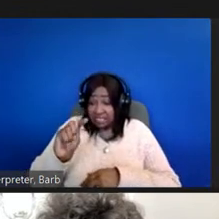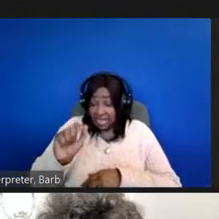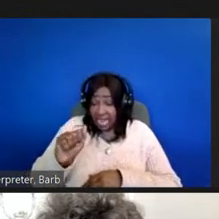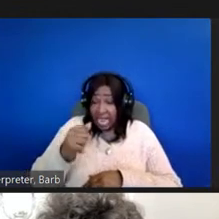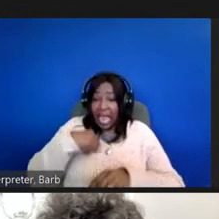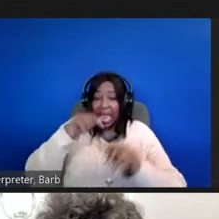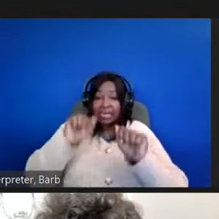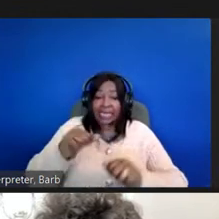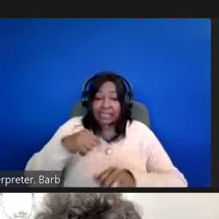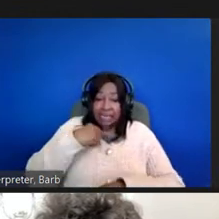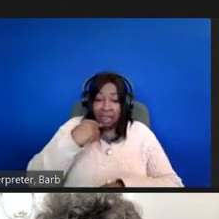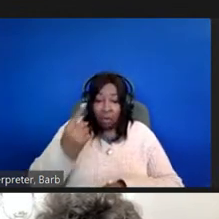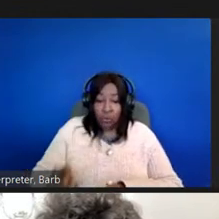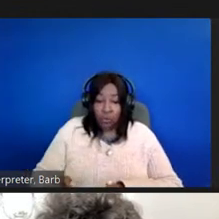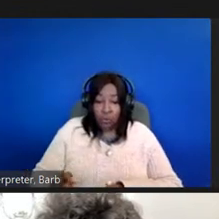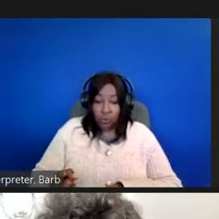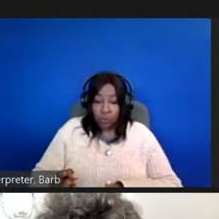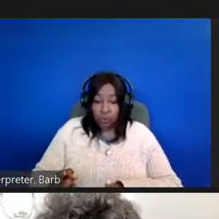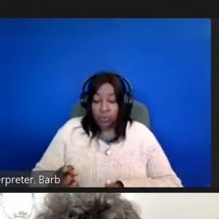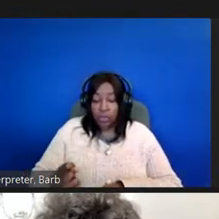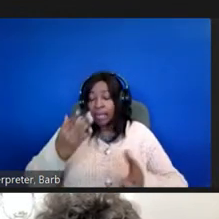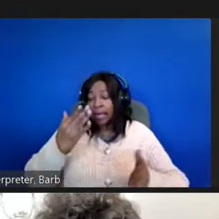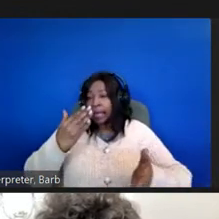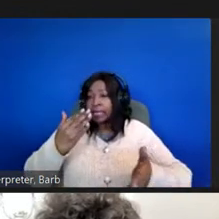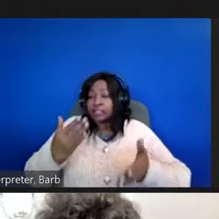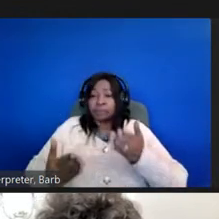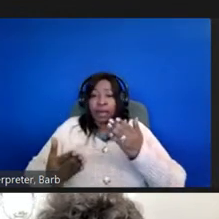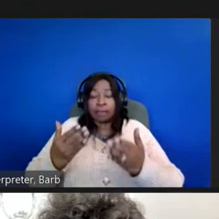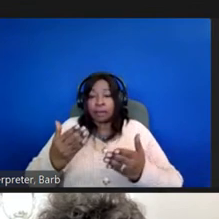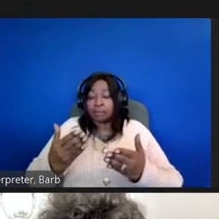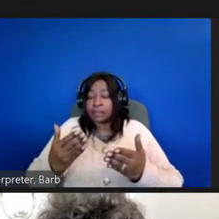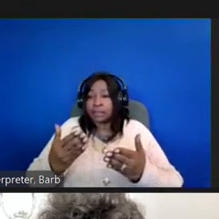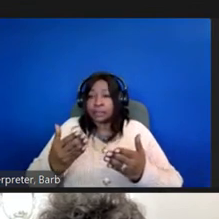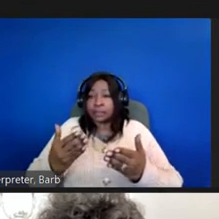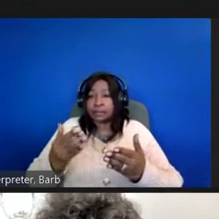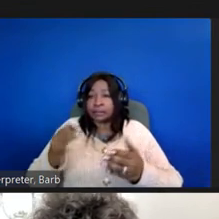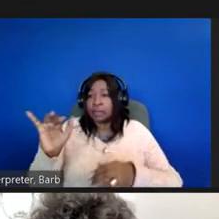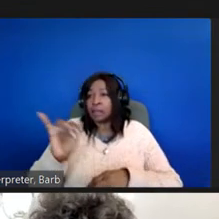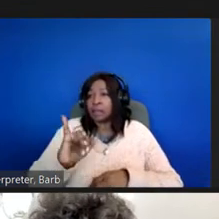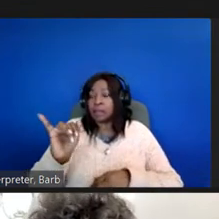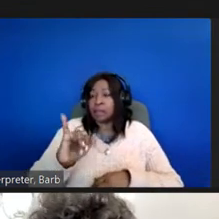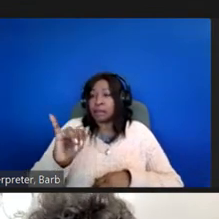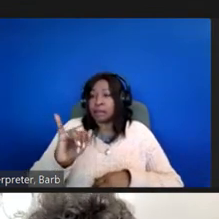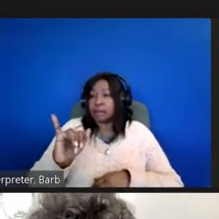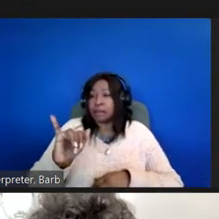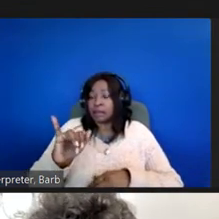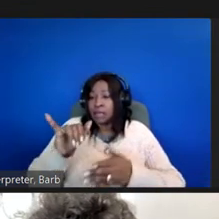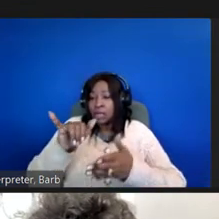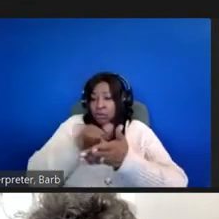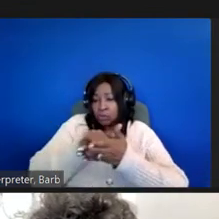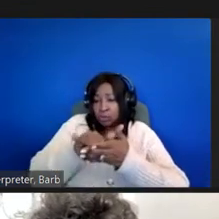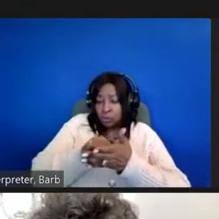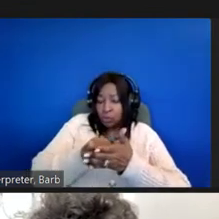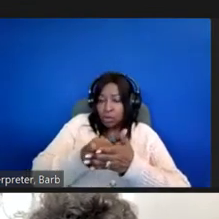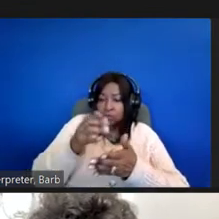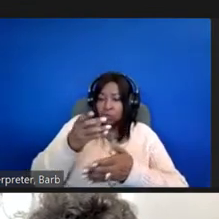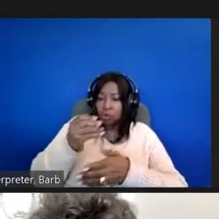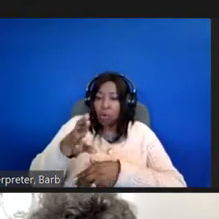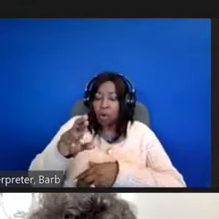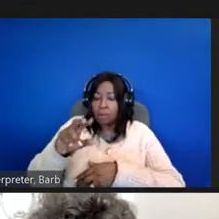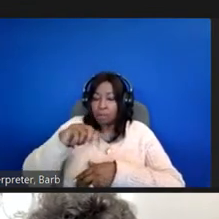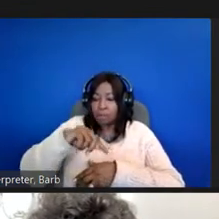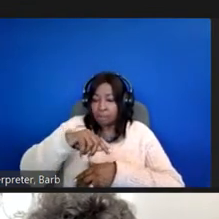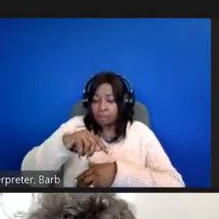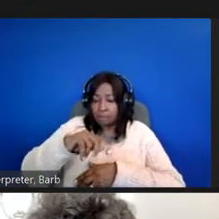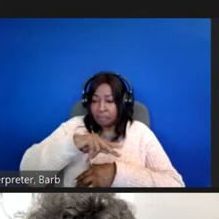you it's probably akin to New York's or Philadelphia's. Don't forget, New